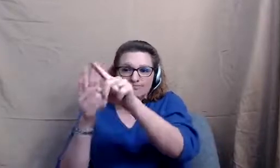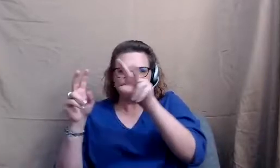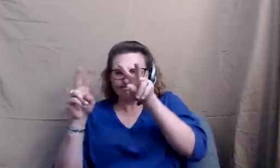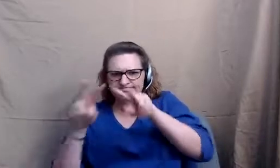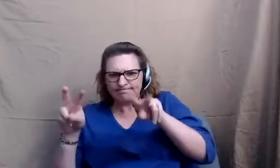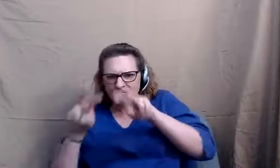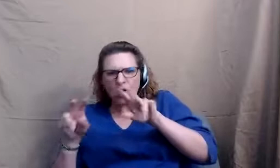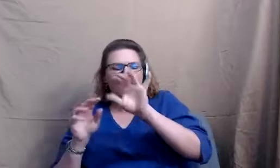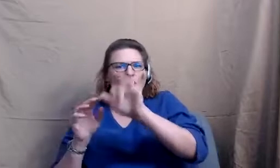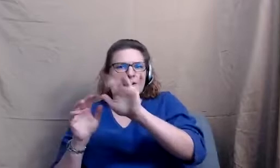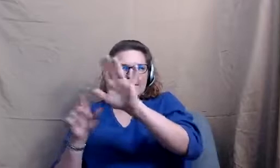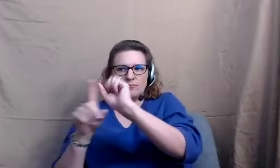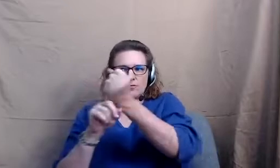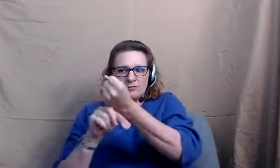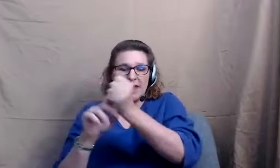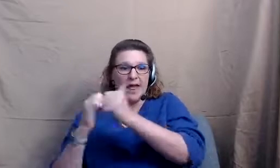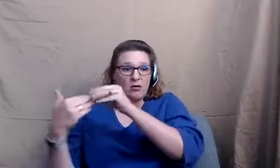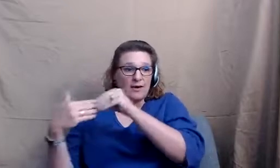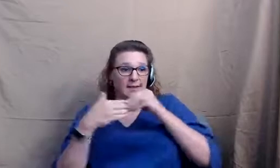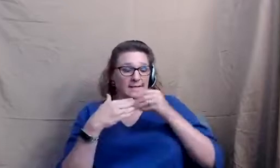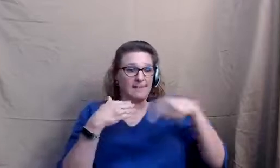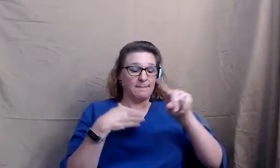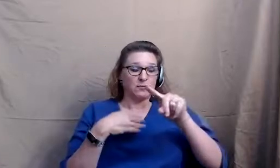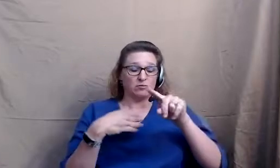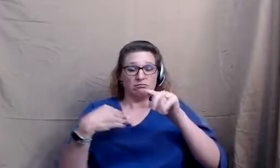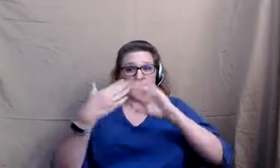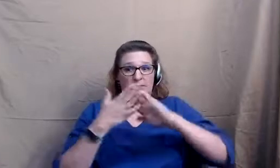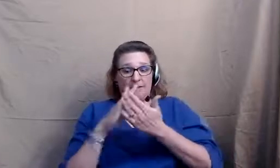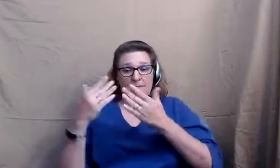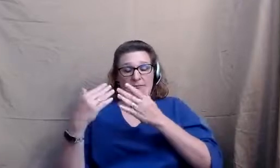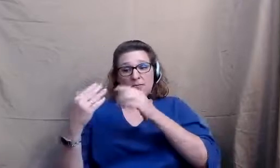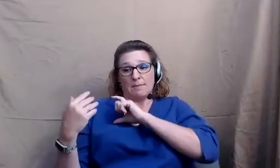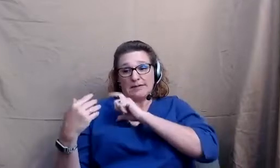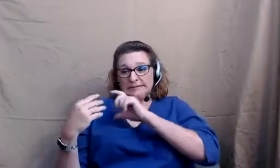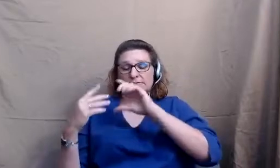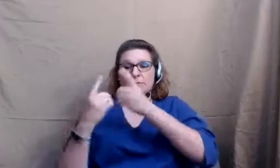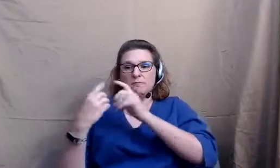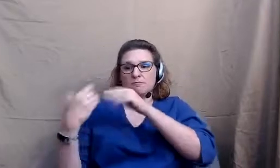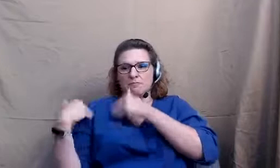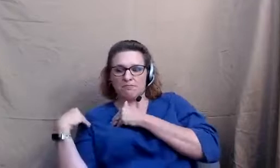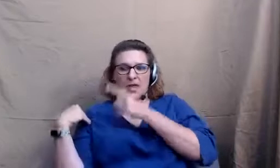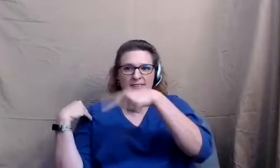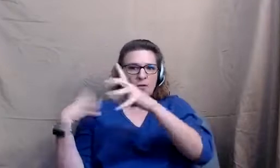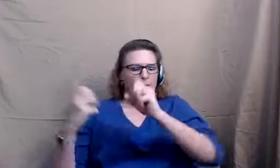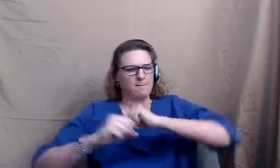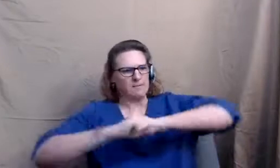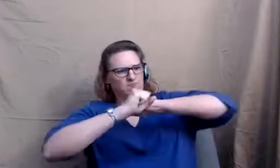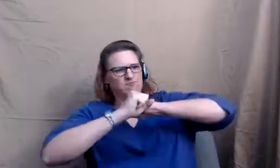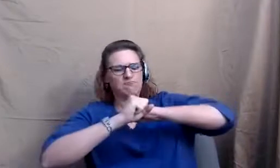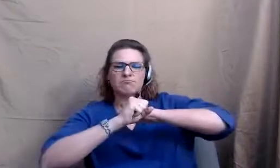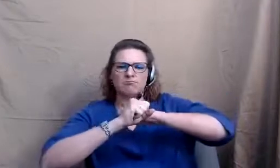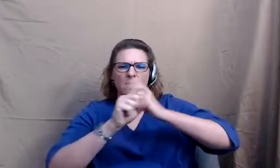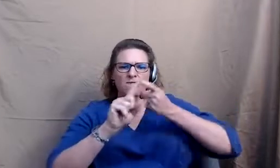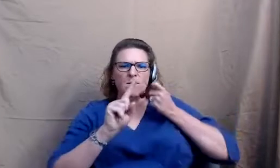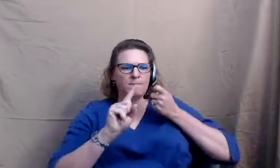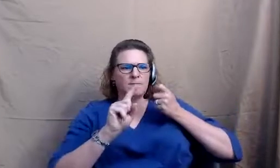subjected to abuse, could lead them to serious liability. And they were looking for ways to ensure that they would be insulated